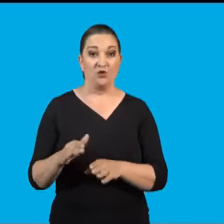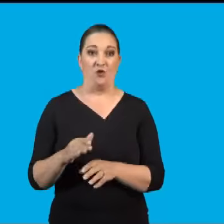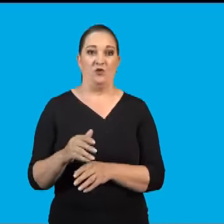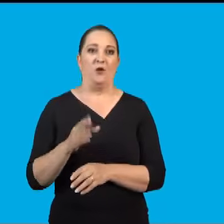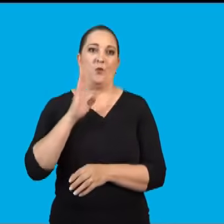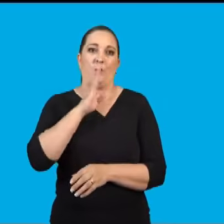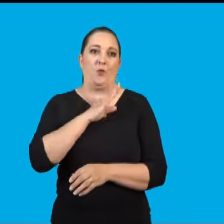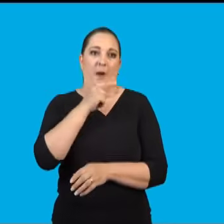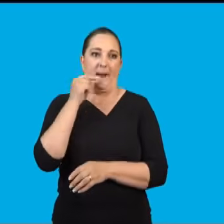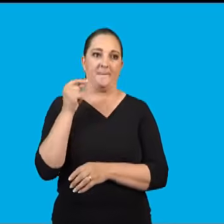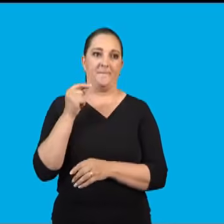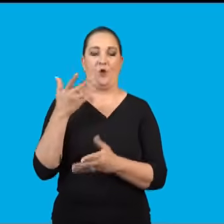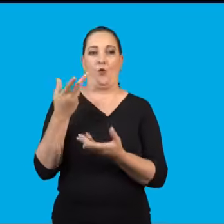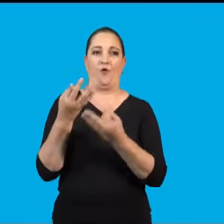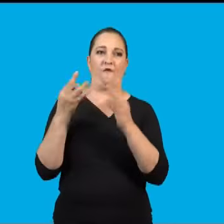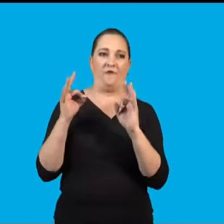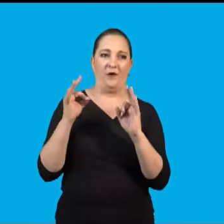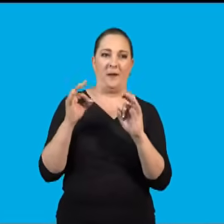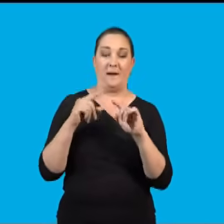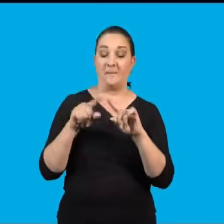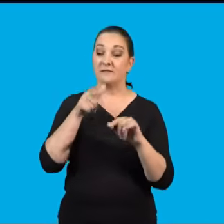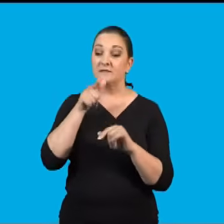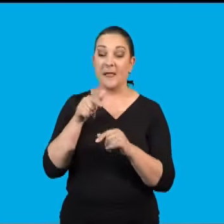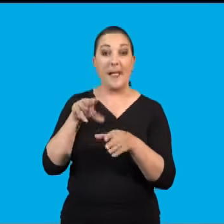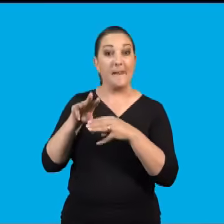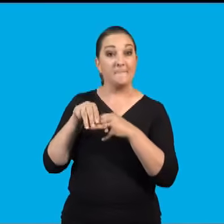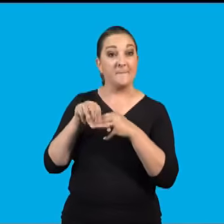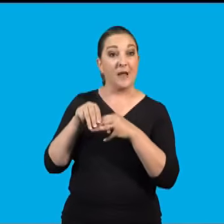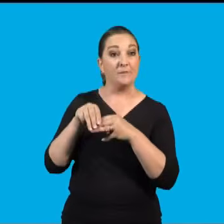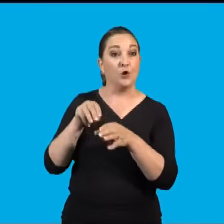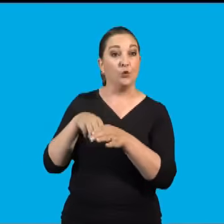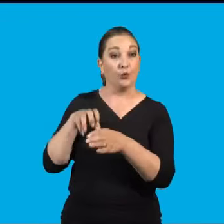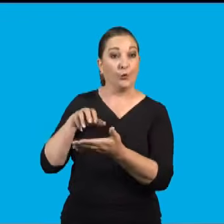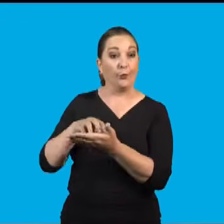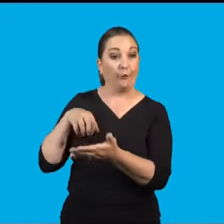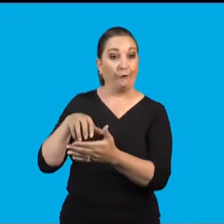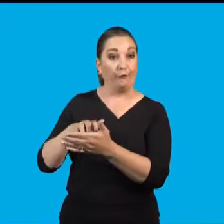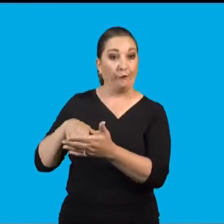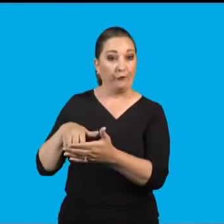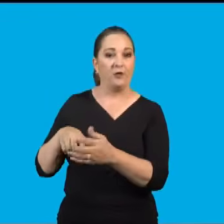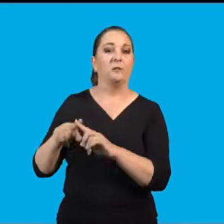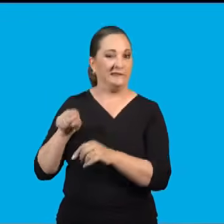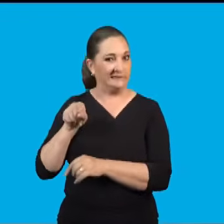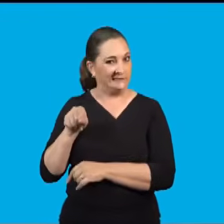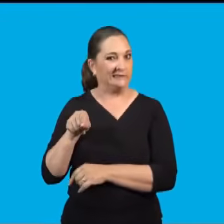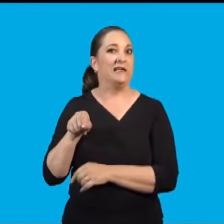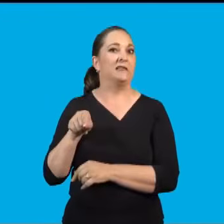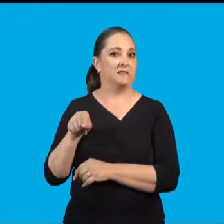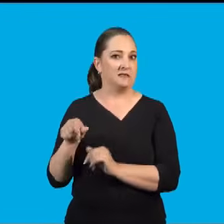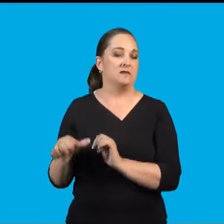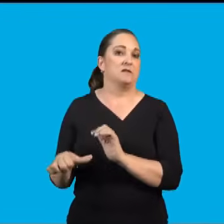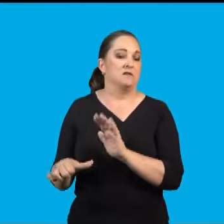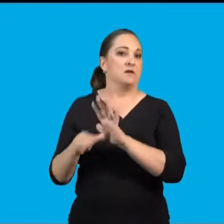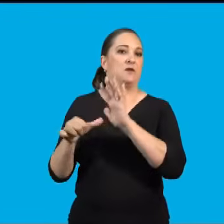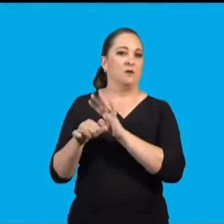legislation enabled the white minister to remove members. So very important to highlight those things because you